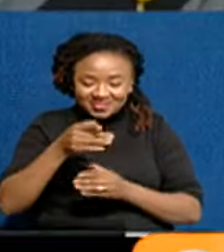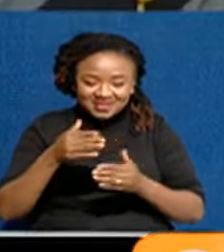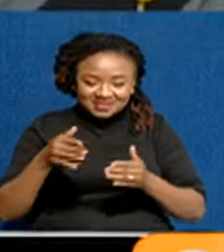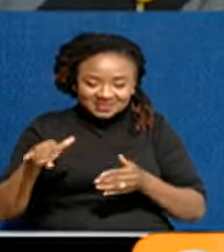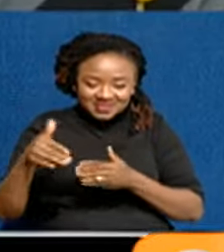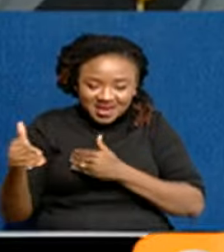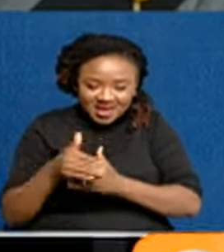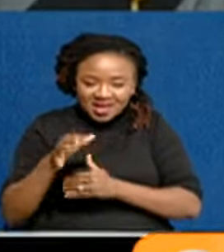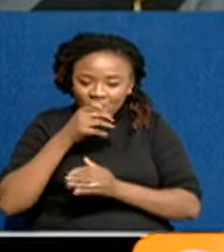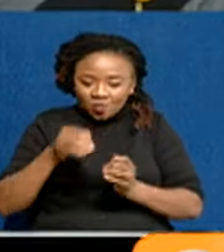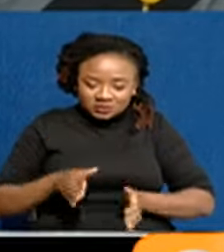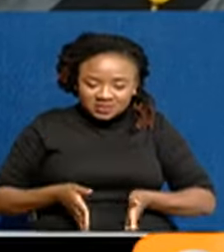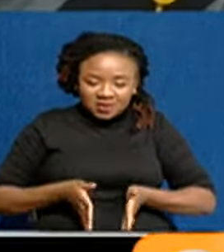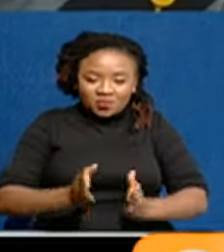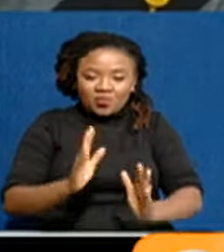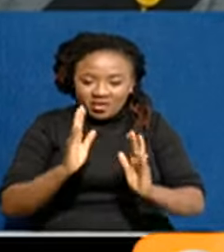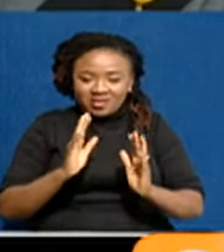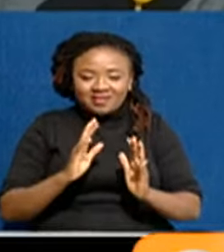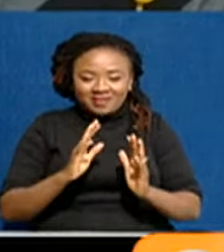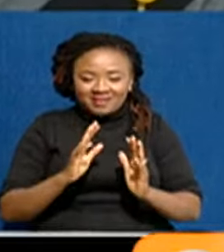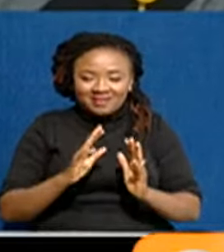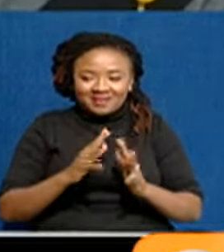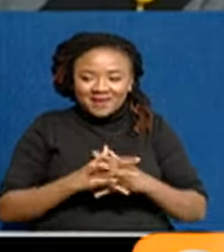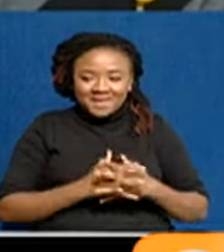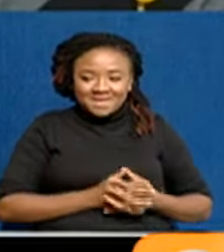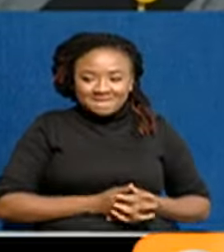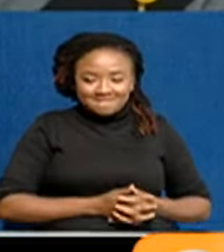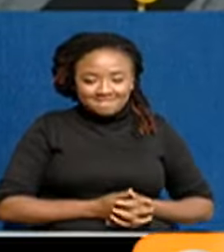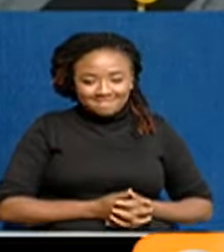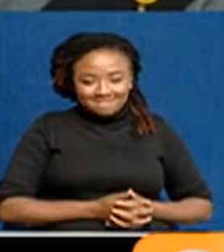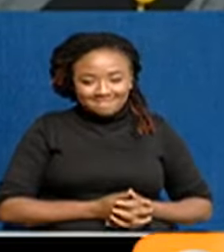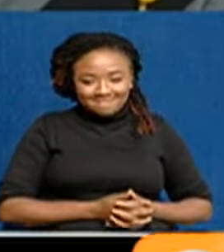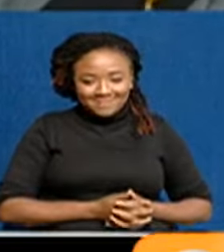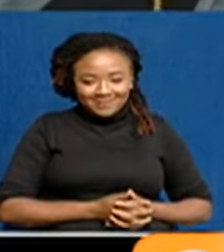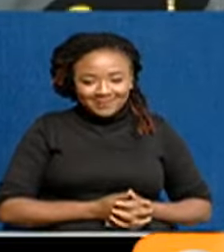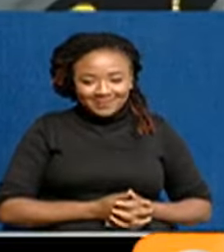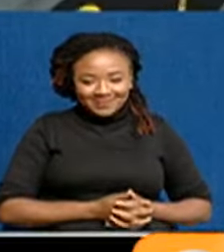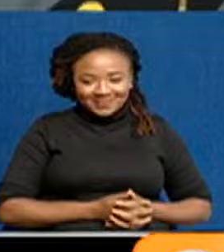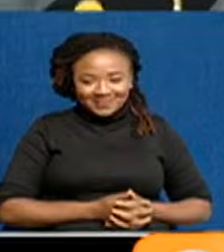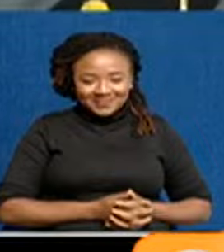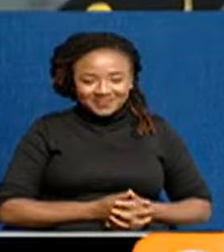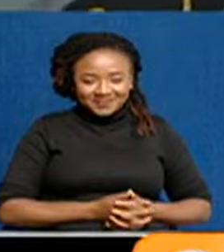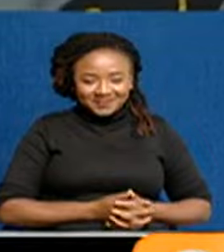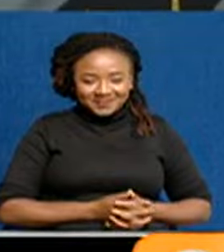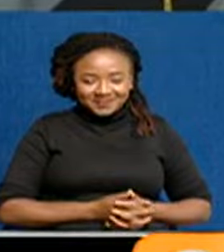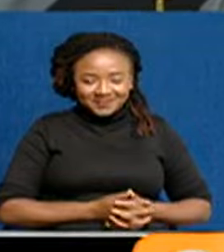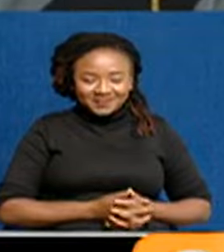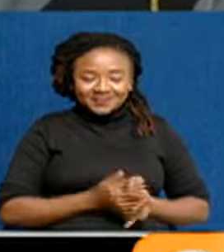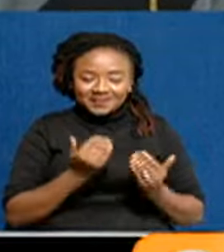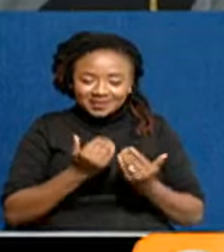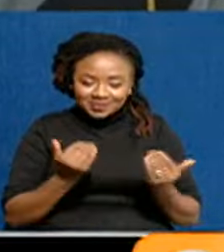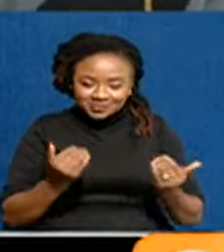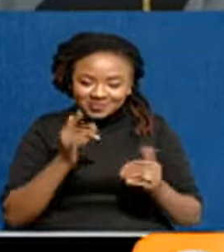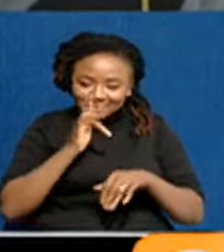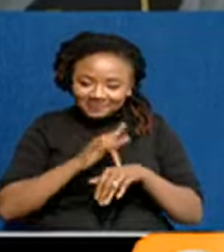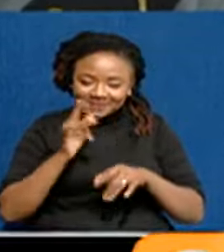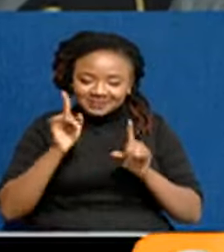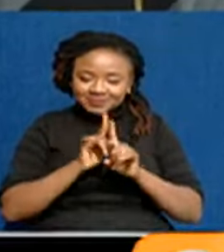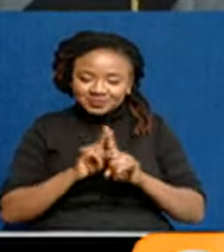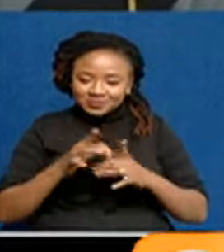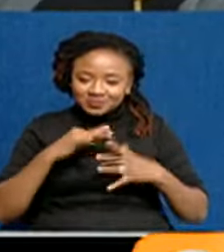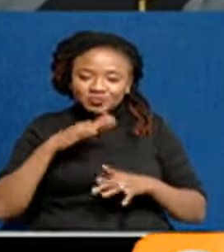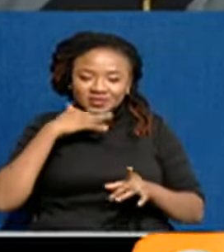water gully, the water from Kiambu that went all the way to my Mahiu, and then children were affected and we lost lives, we